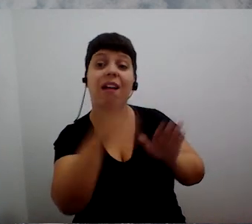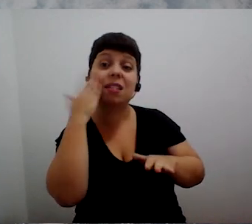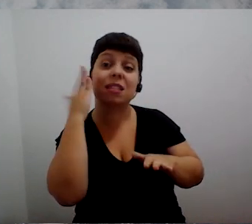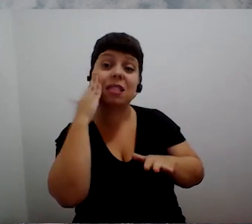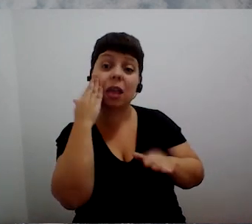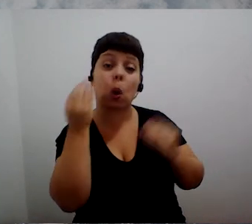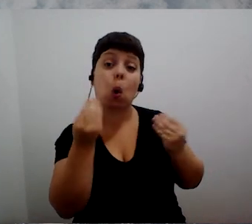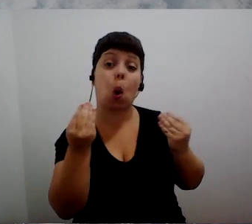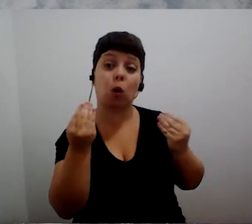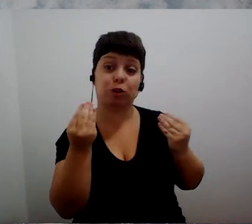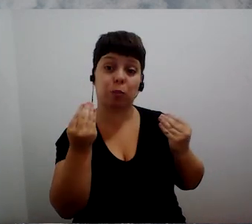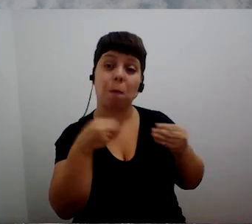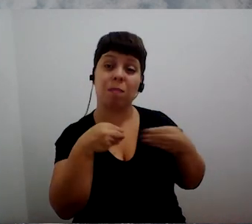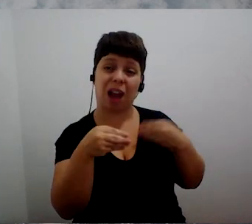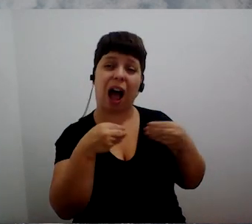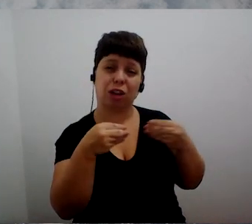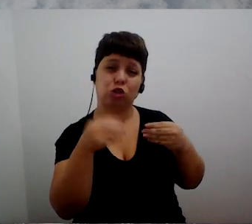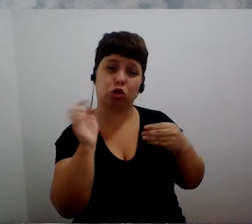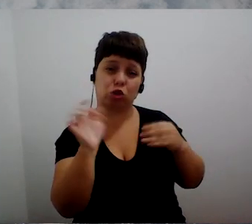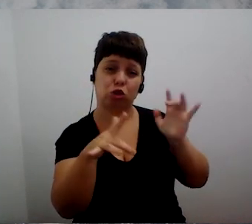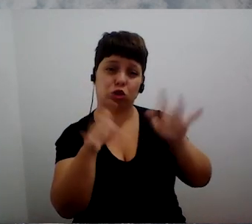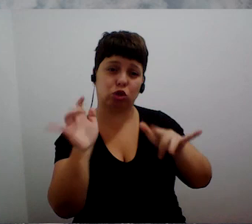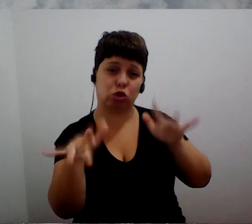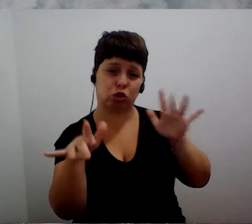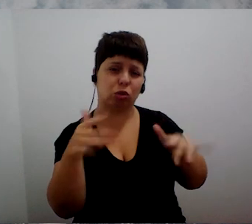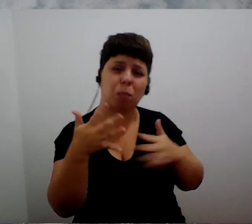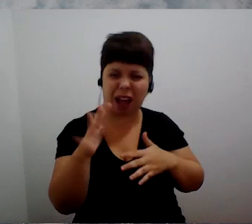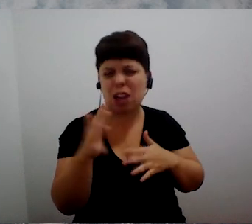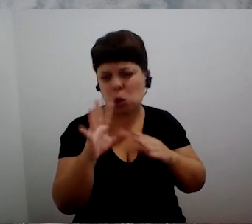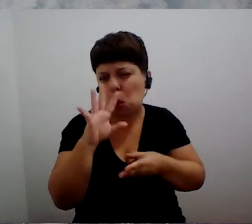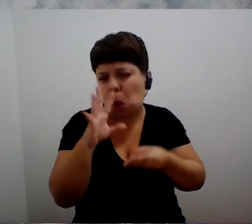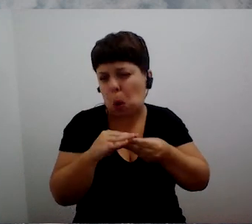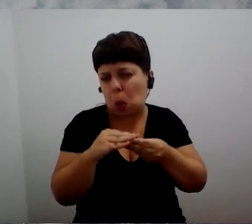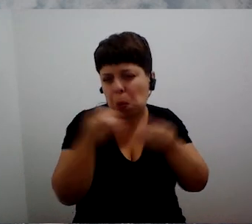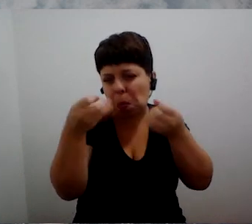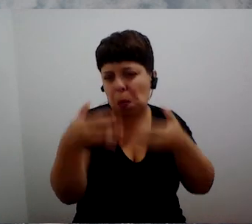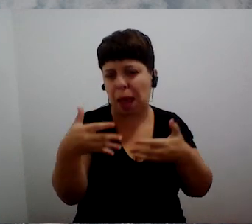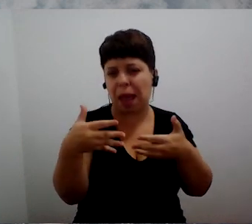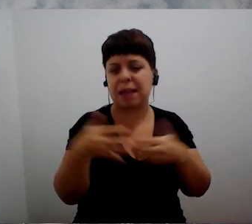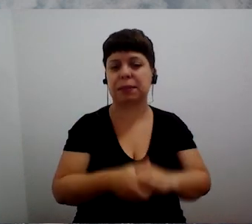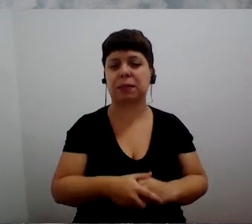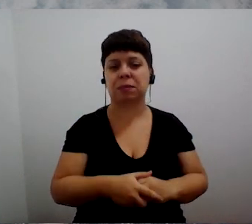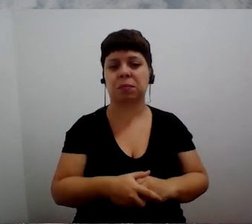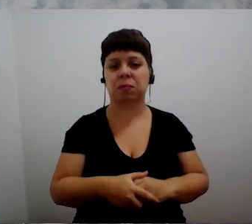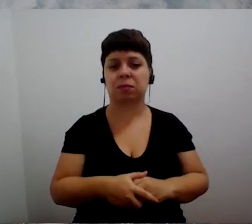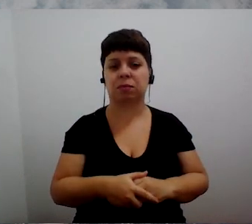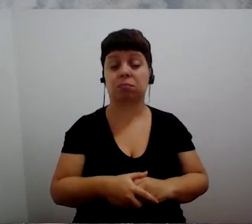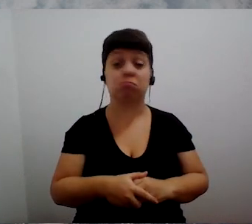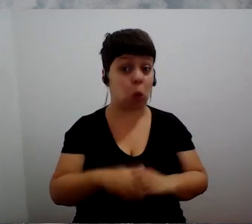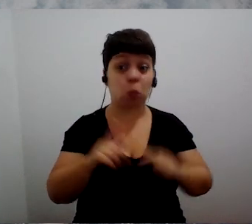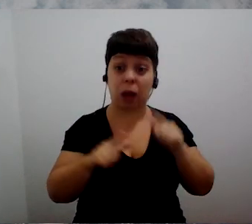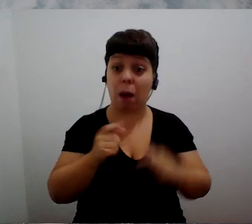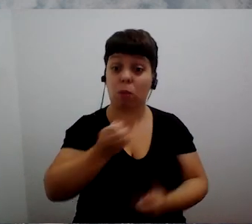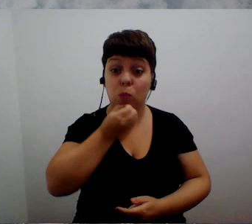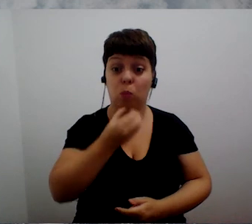street, showing, making sure that they can understand about the plastic situation in the environment, something like